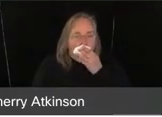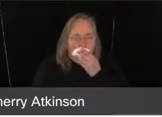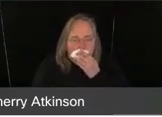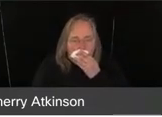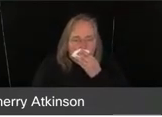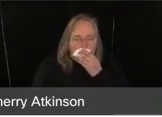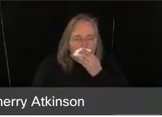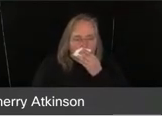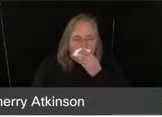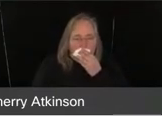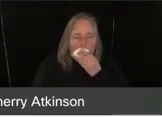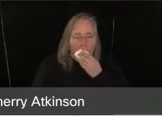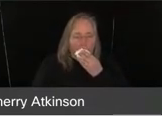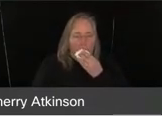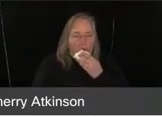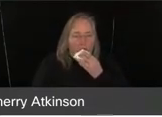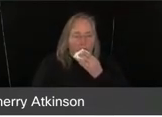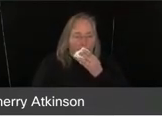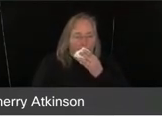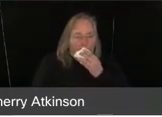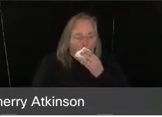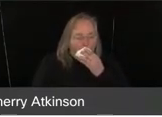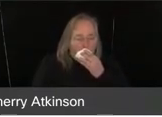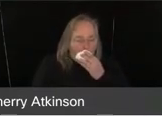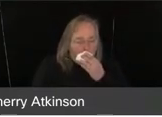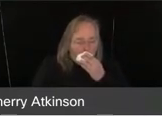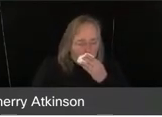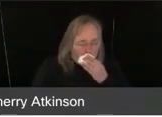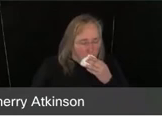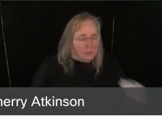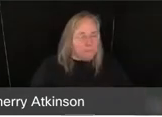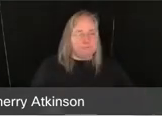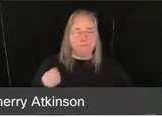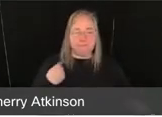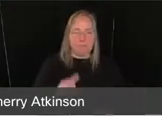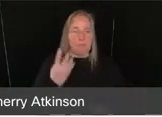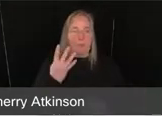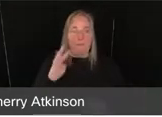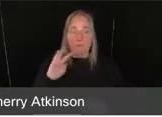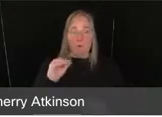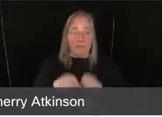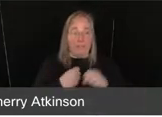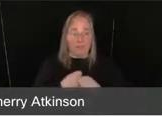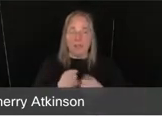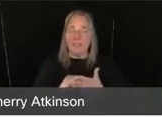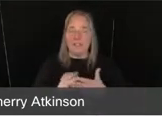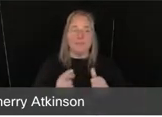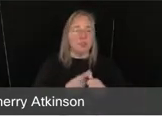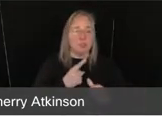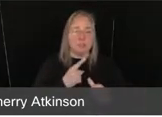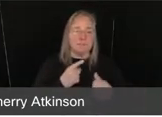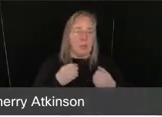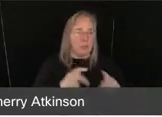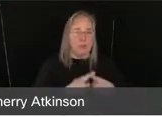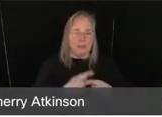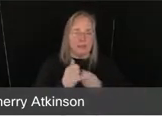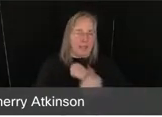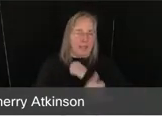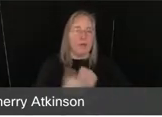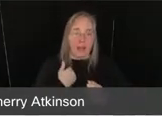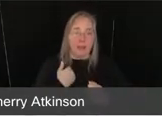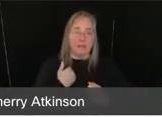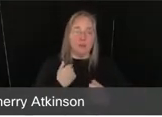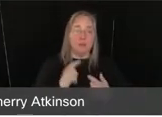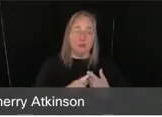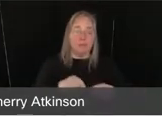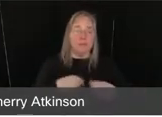decades. This will be the first opportunity that the county has to provide a dedicated children's